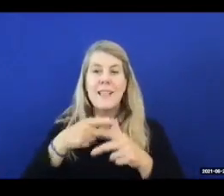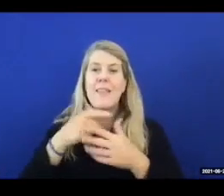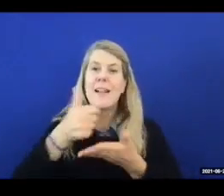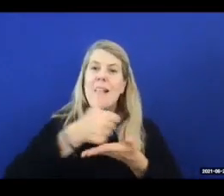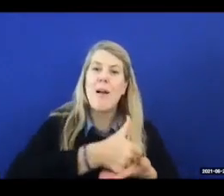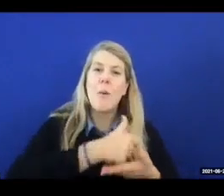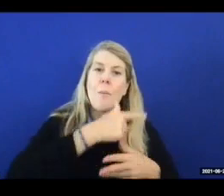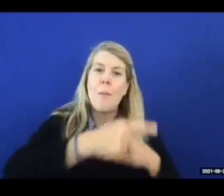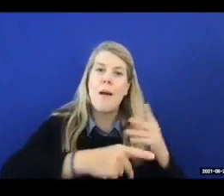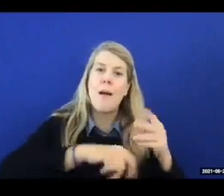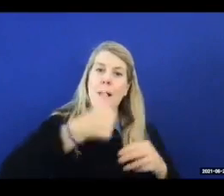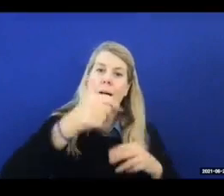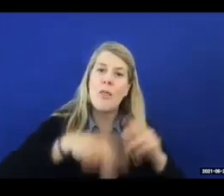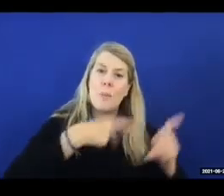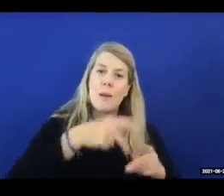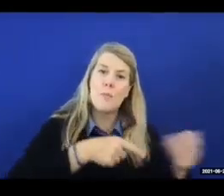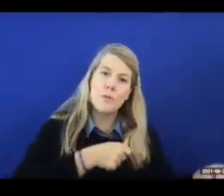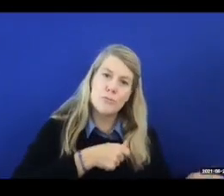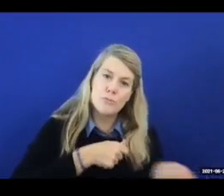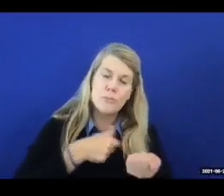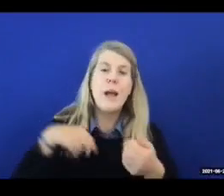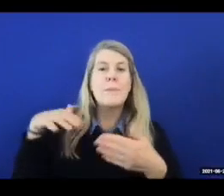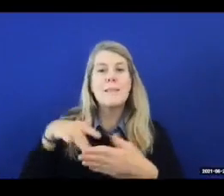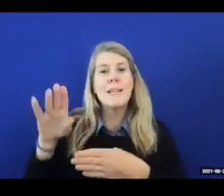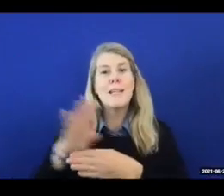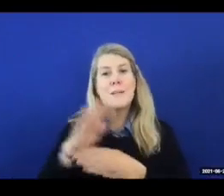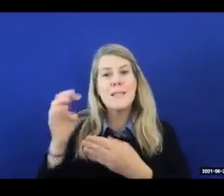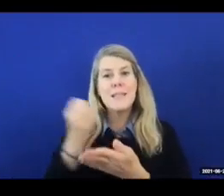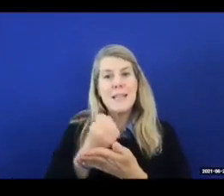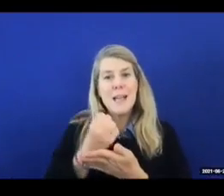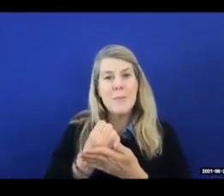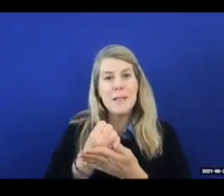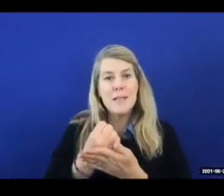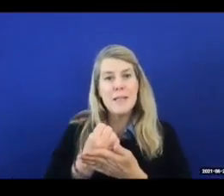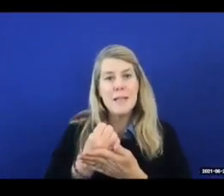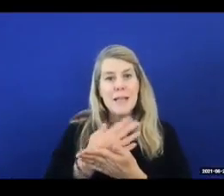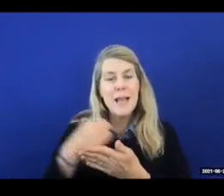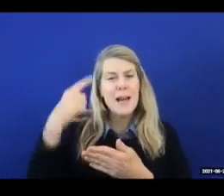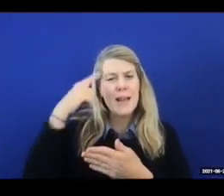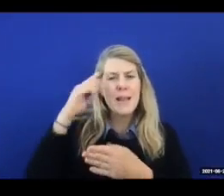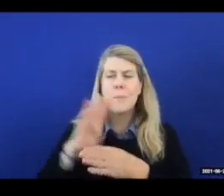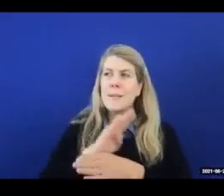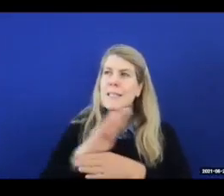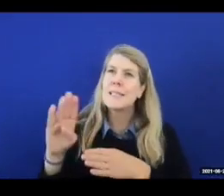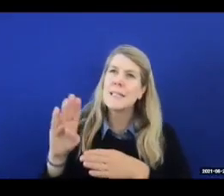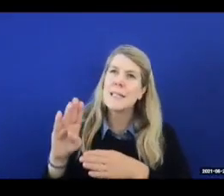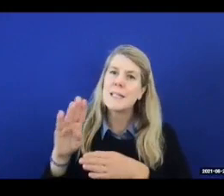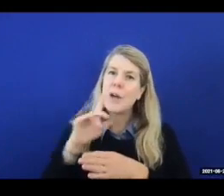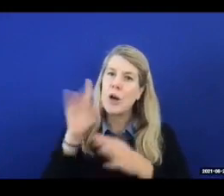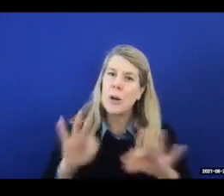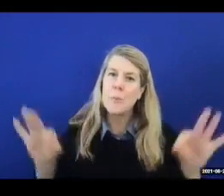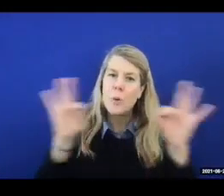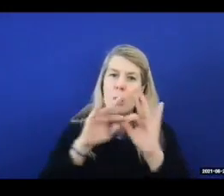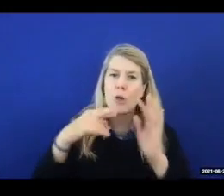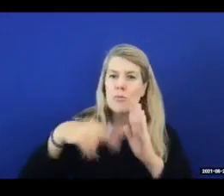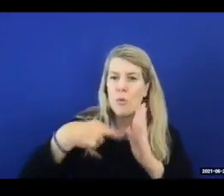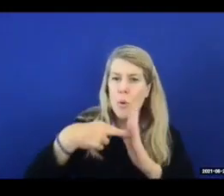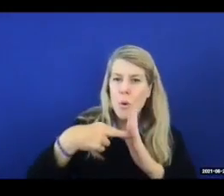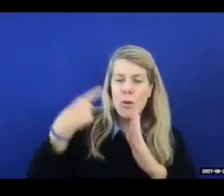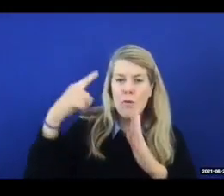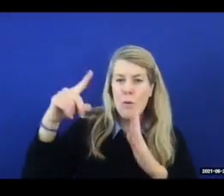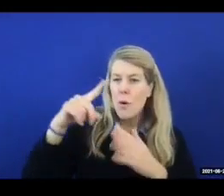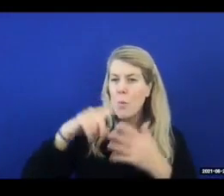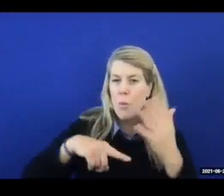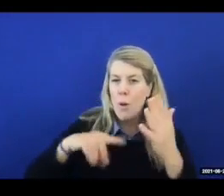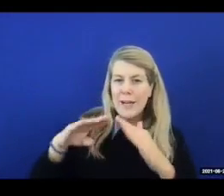people. So I'm studying business economics, and I think that businesses play a big role in what a community looks